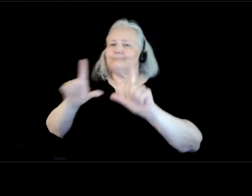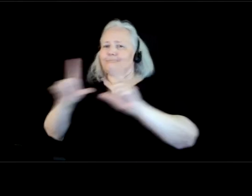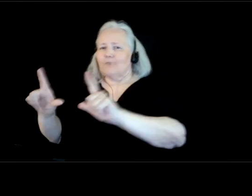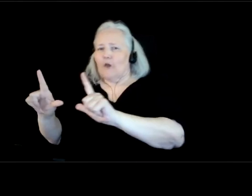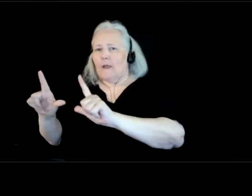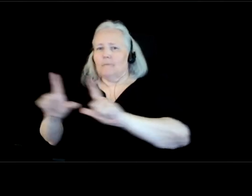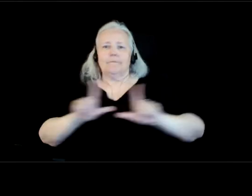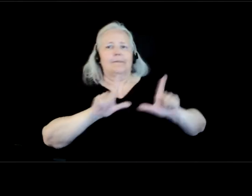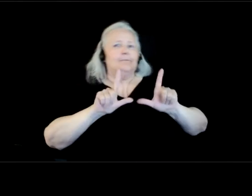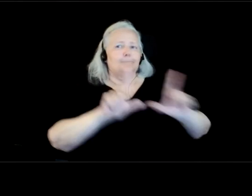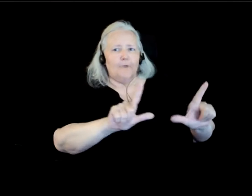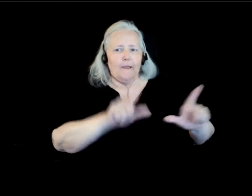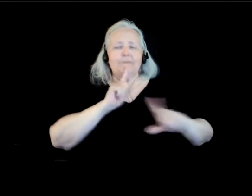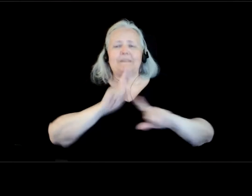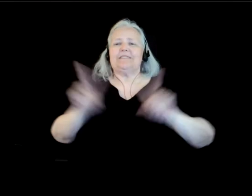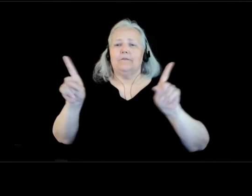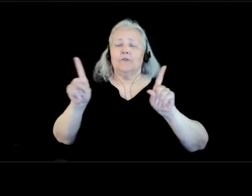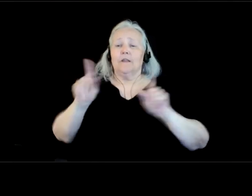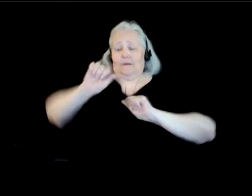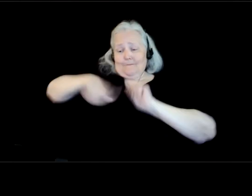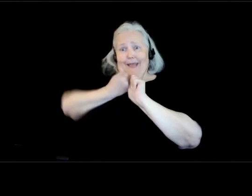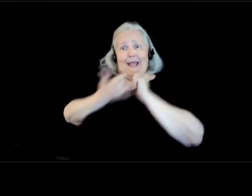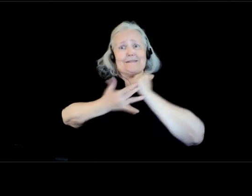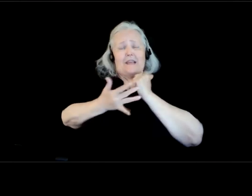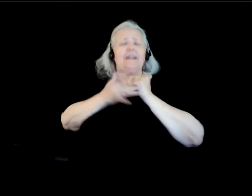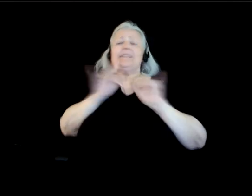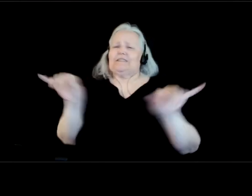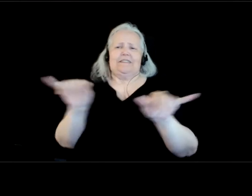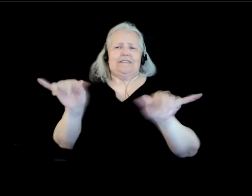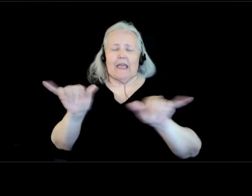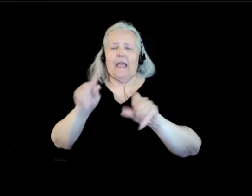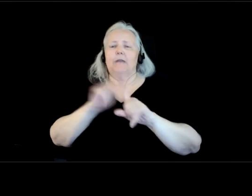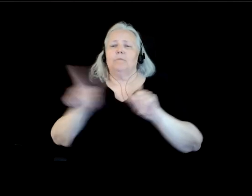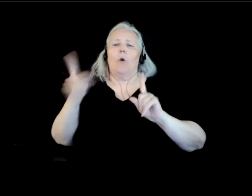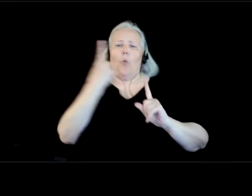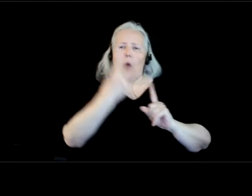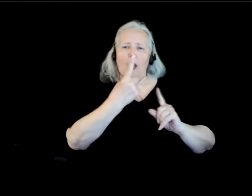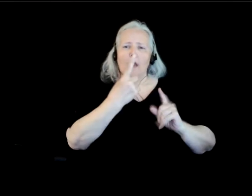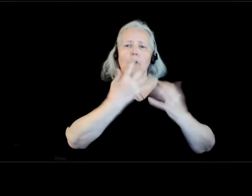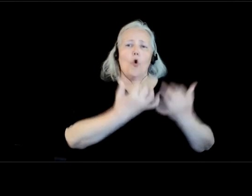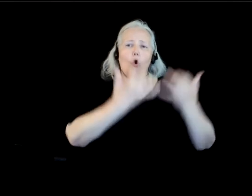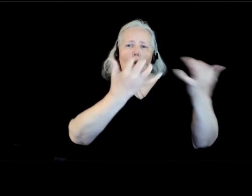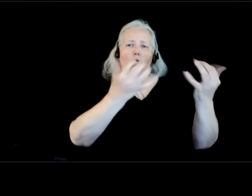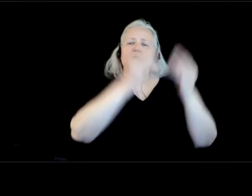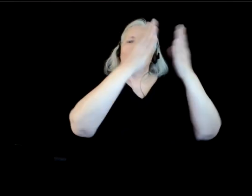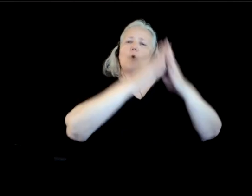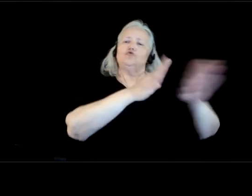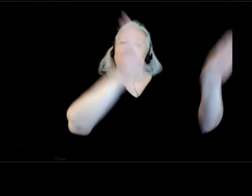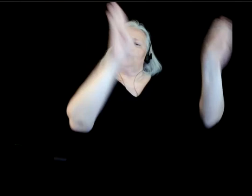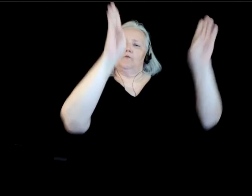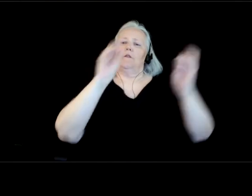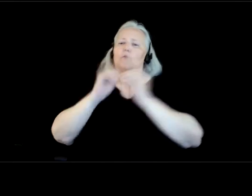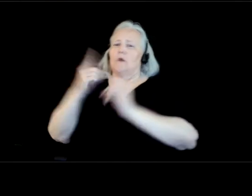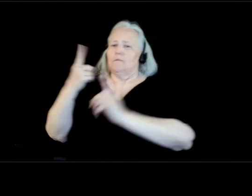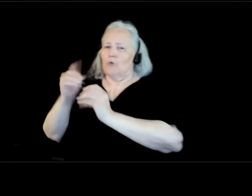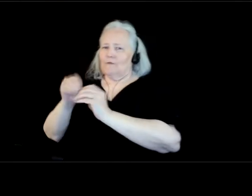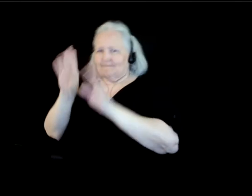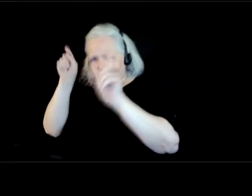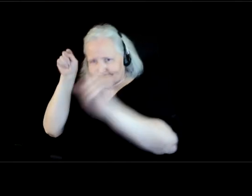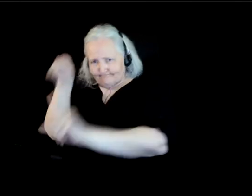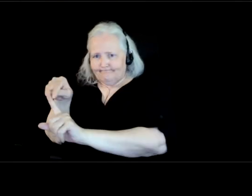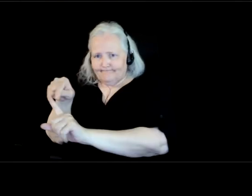might not be that different, but you are addressing it to a broader audience. And that agrees with what you said here, Colleen. And